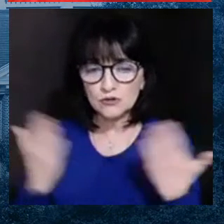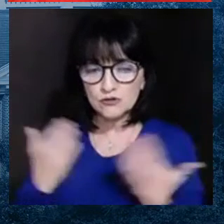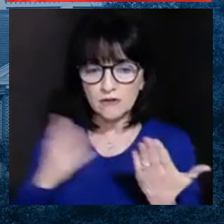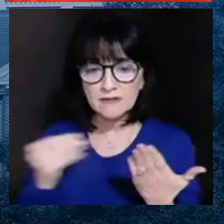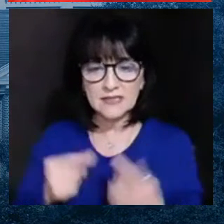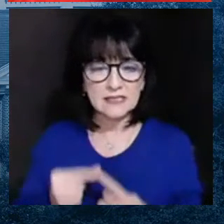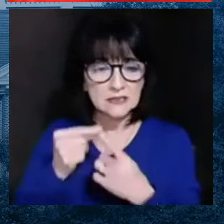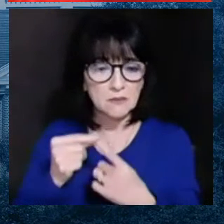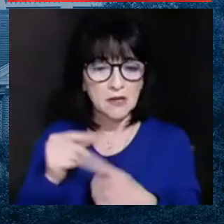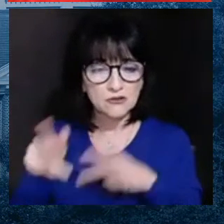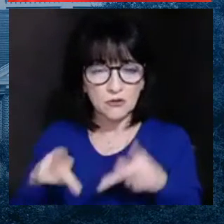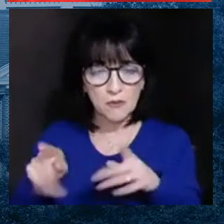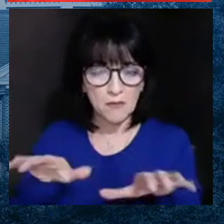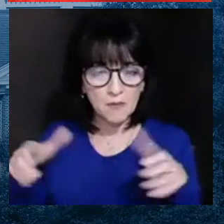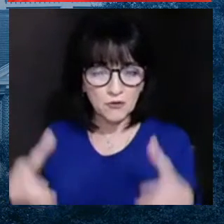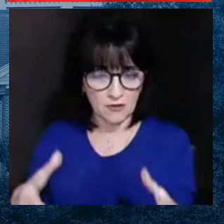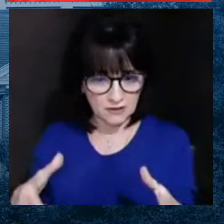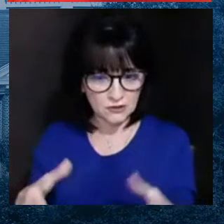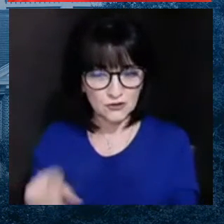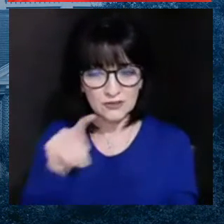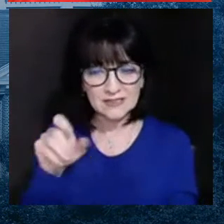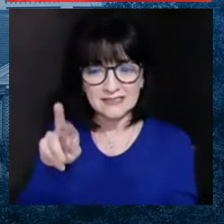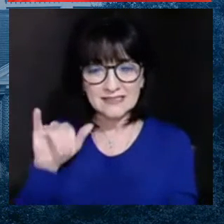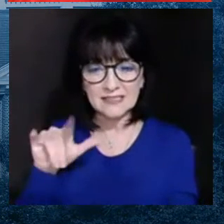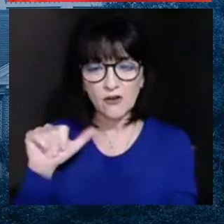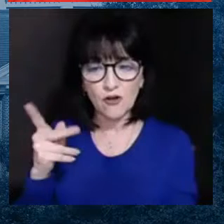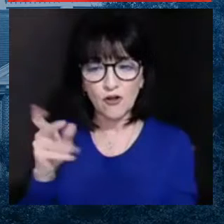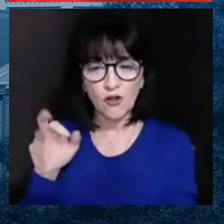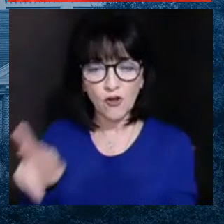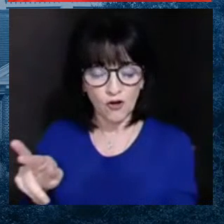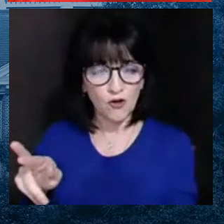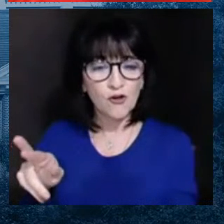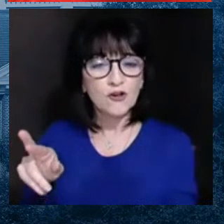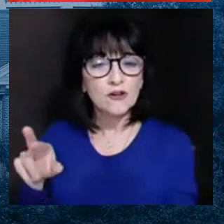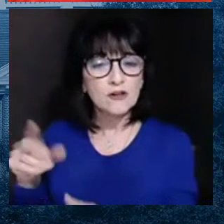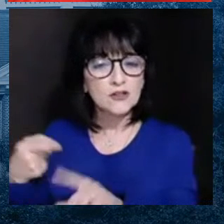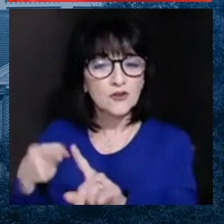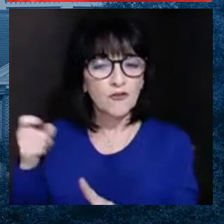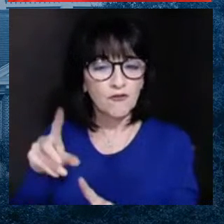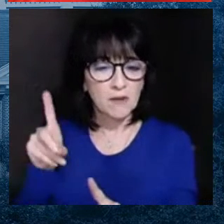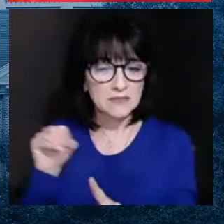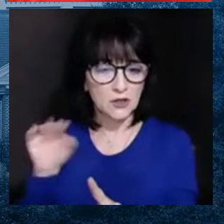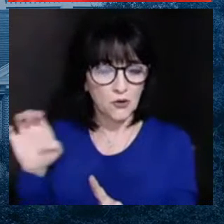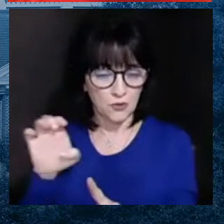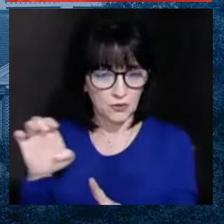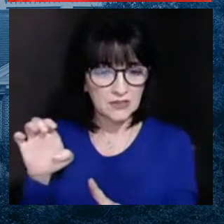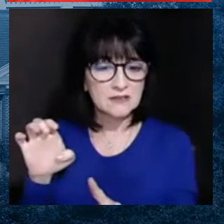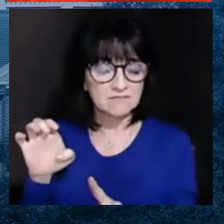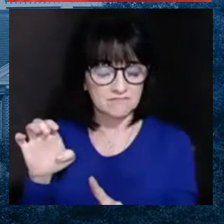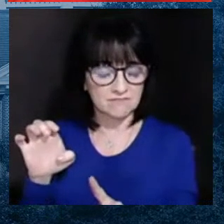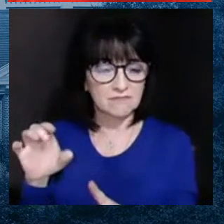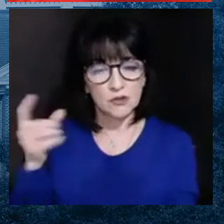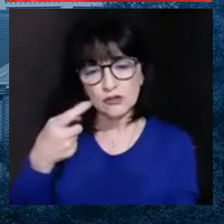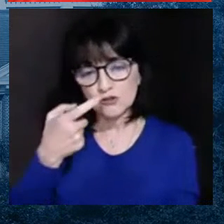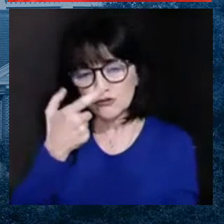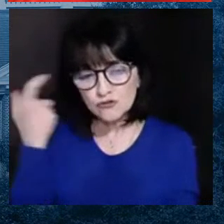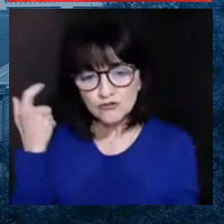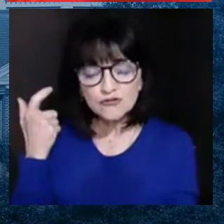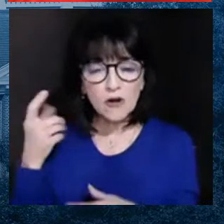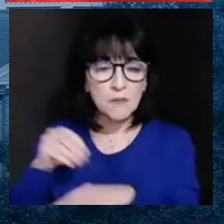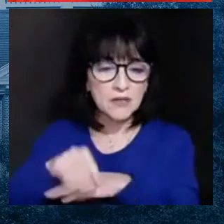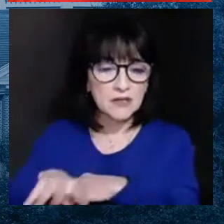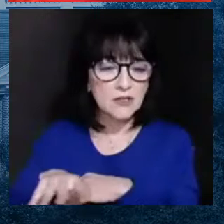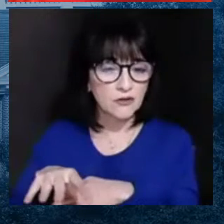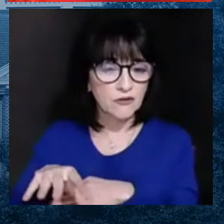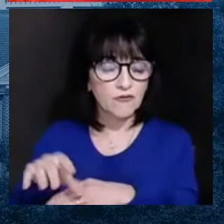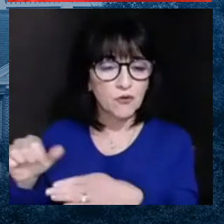Terry Lawler is with us from DOE, Trauma-Informed Practices and Social and Emotional Learning, so relevant